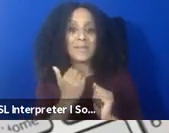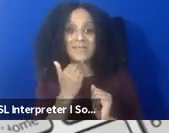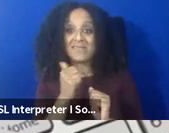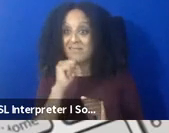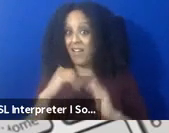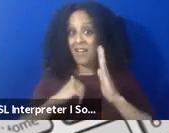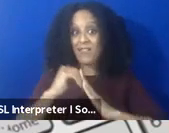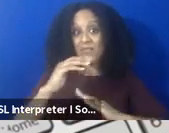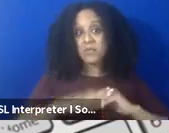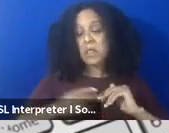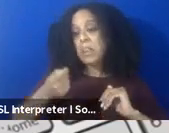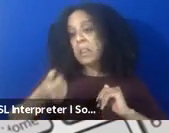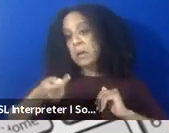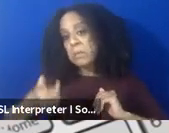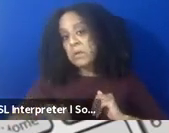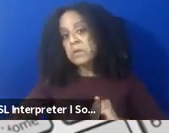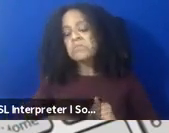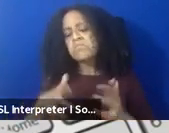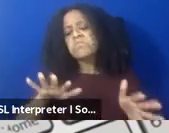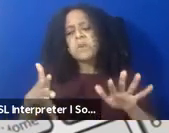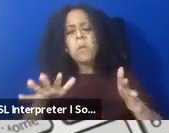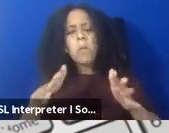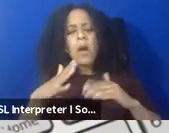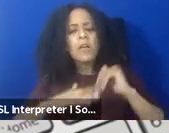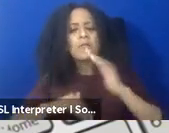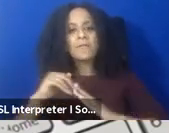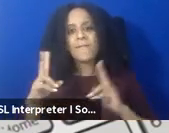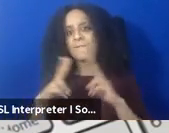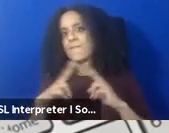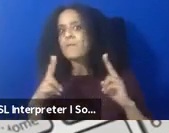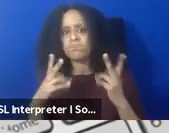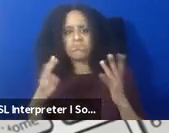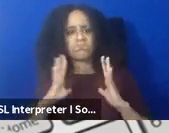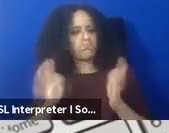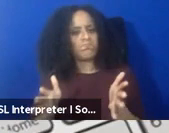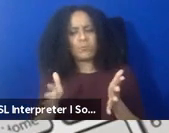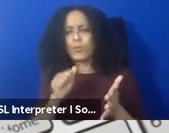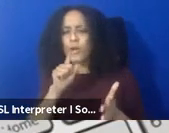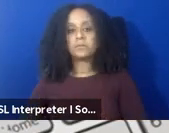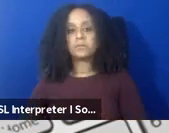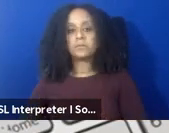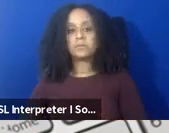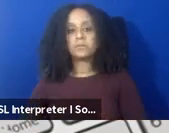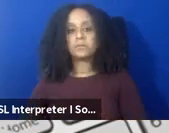comfortable, a little comfortable, somewhat comfortable, very comfortable, or not sure?